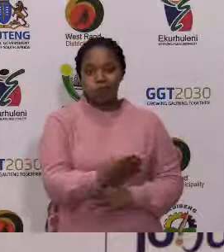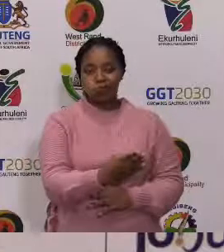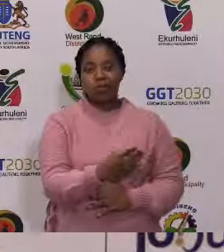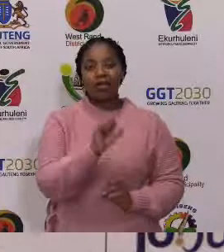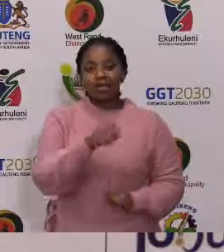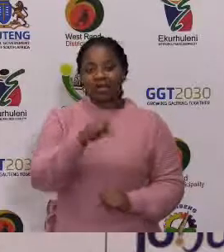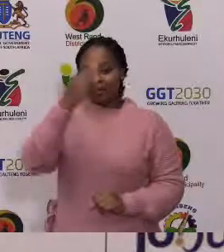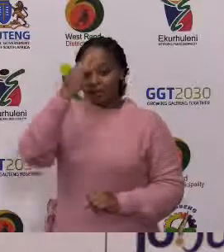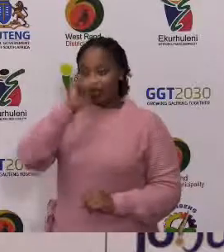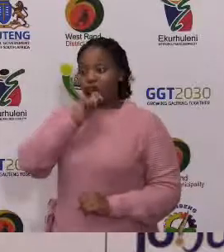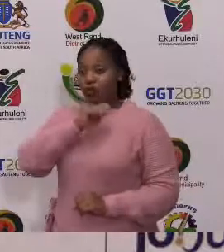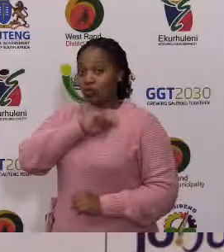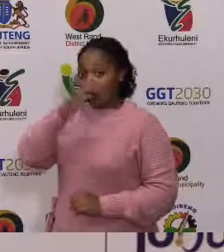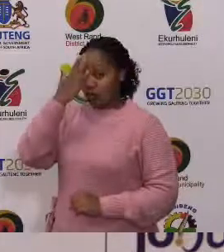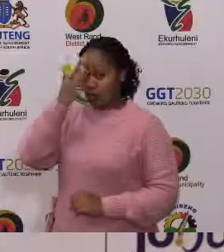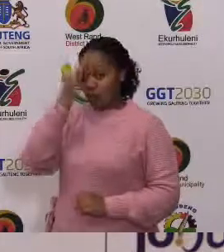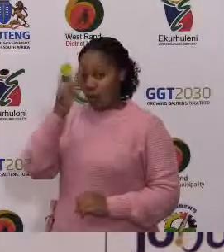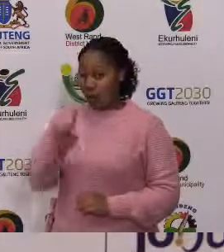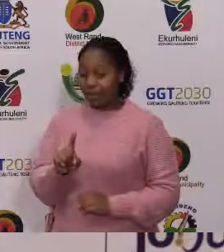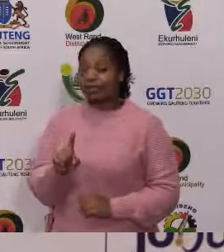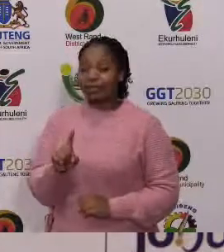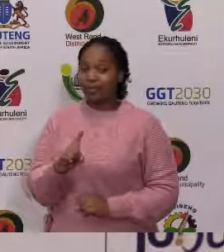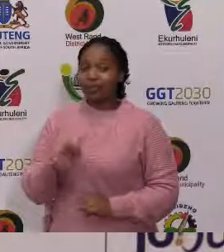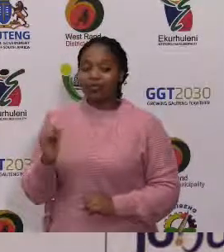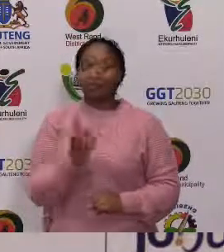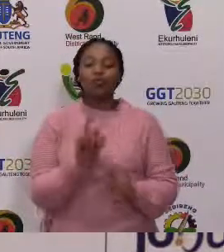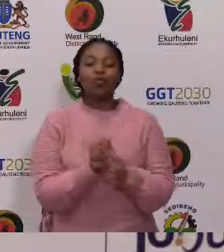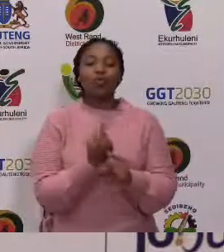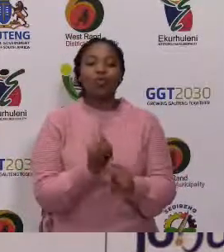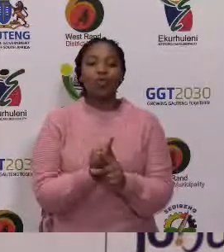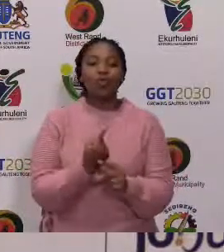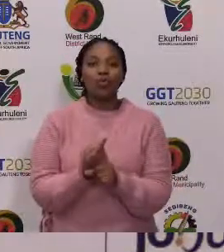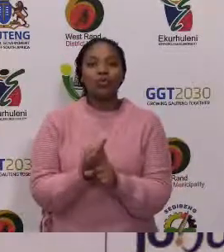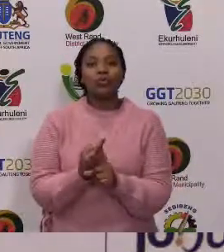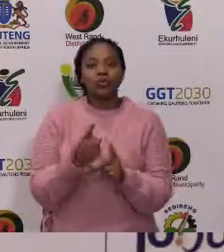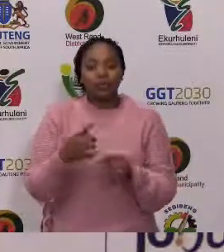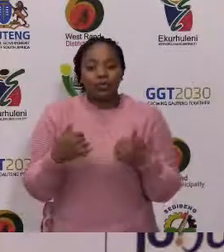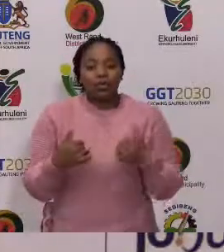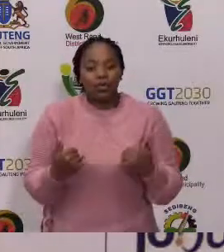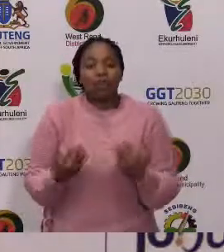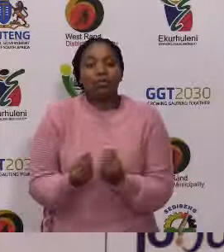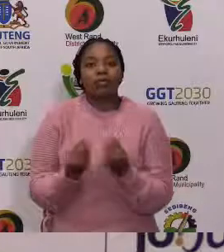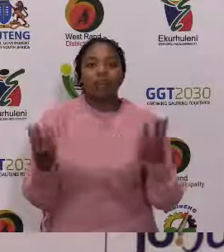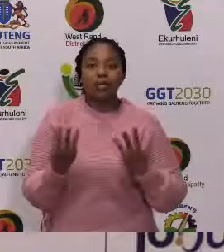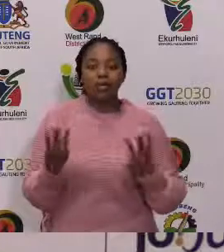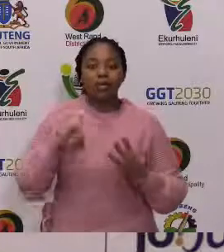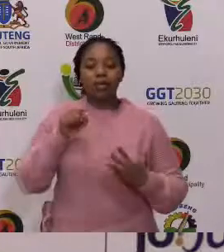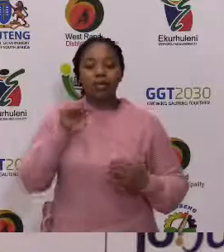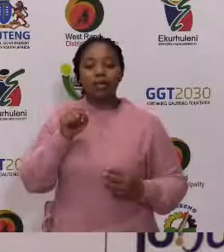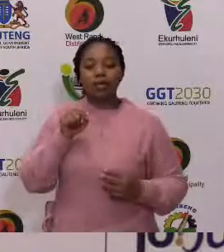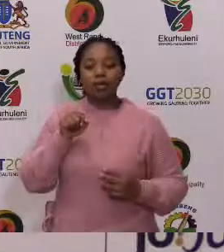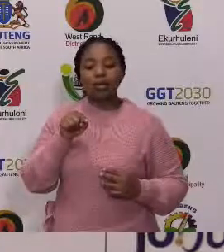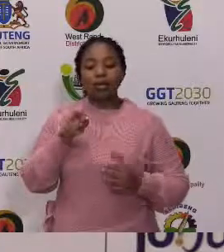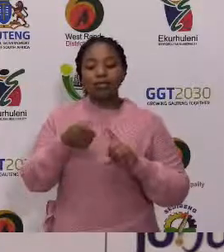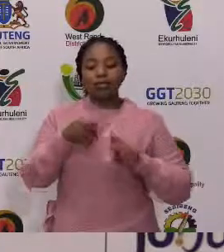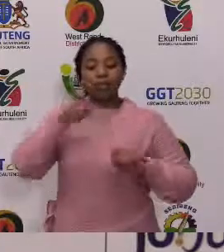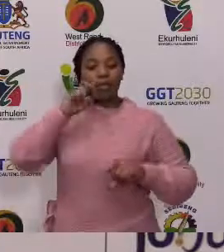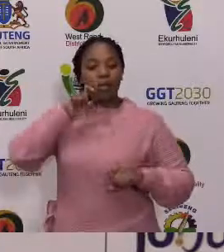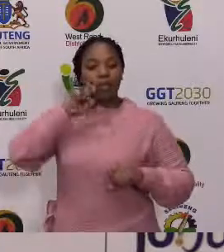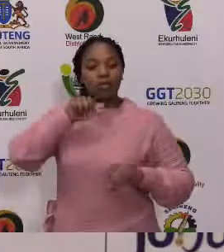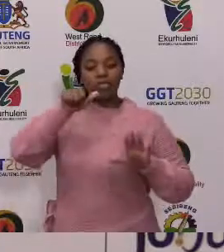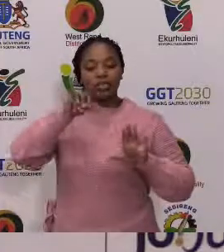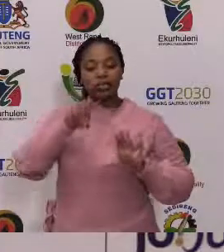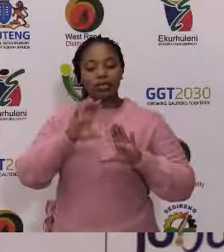You know, we're going to start with people who are at the age of 60 and